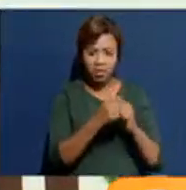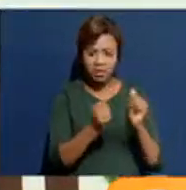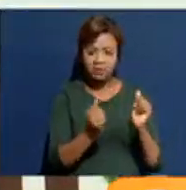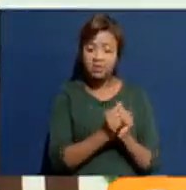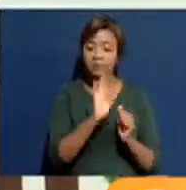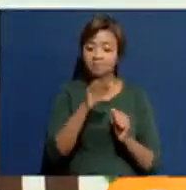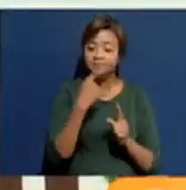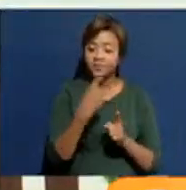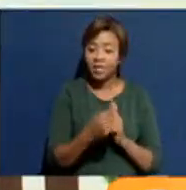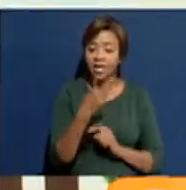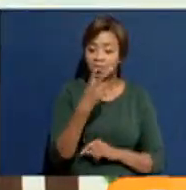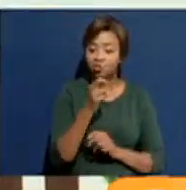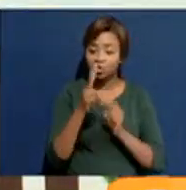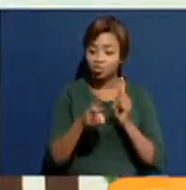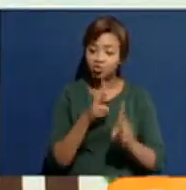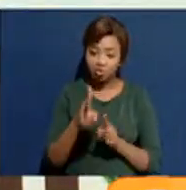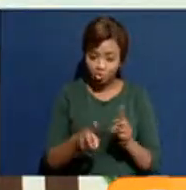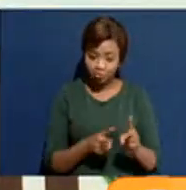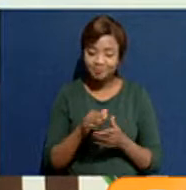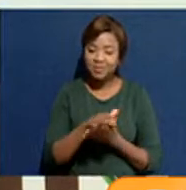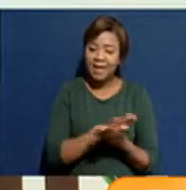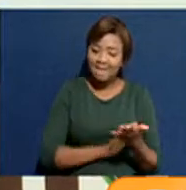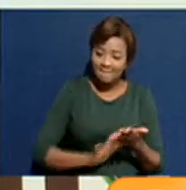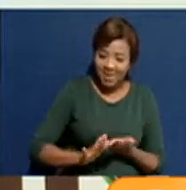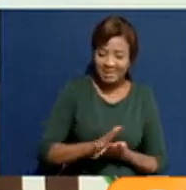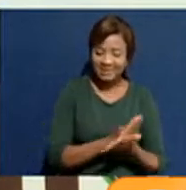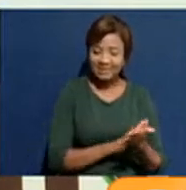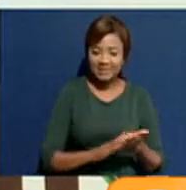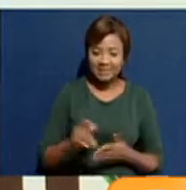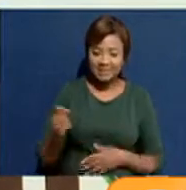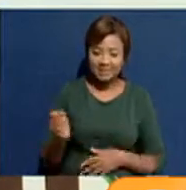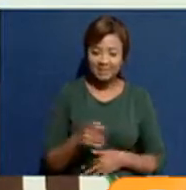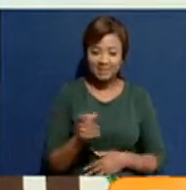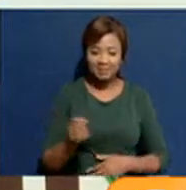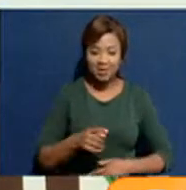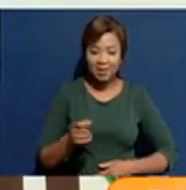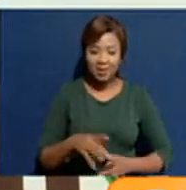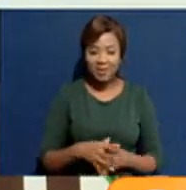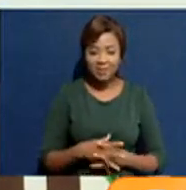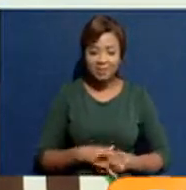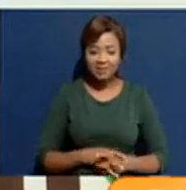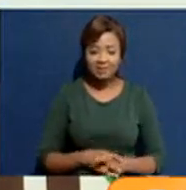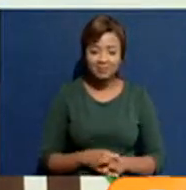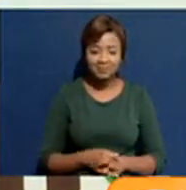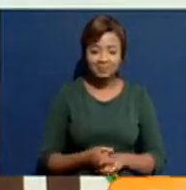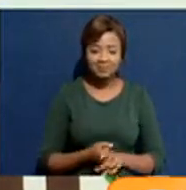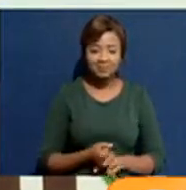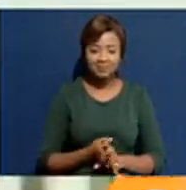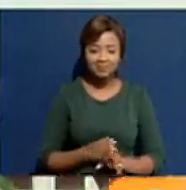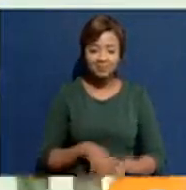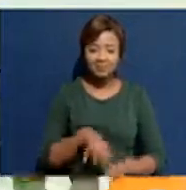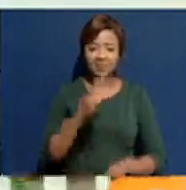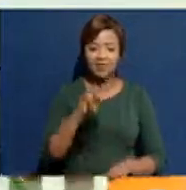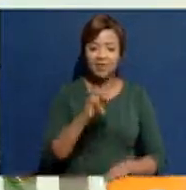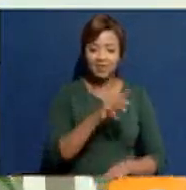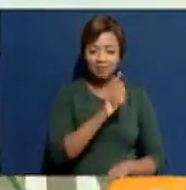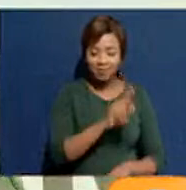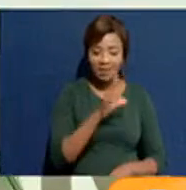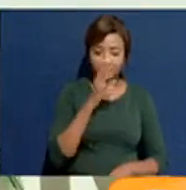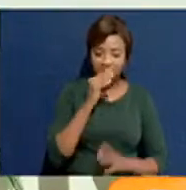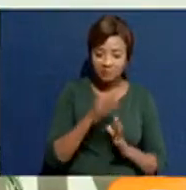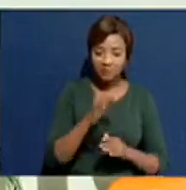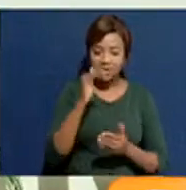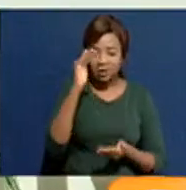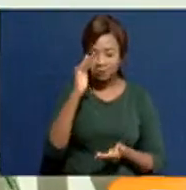2022, basic salary ya mutu anaitwa MCA ikashushwa chini, ikaja